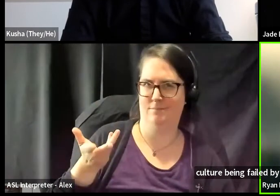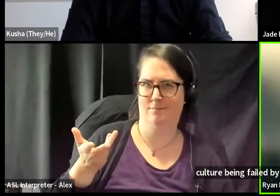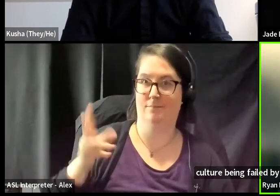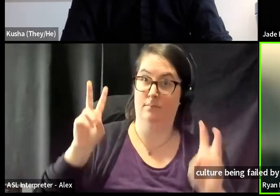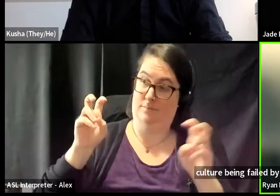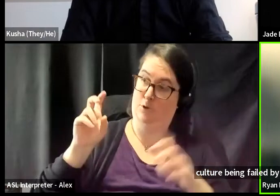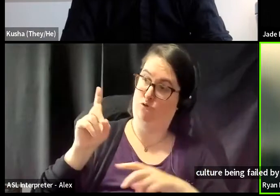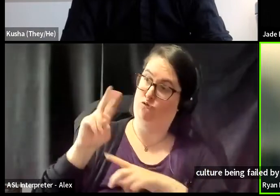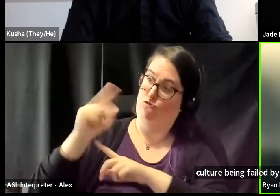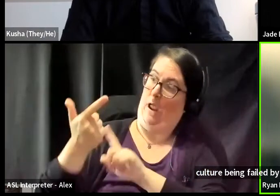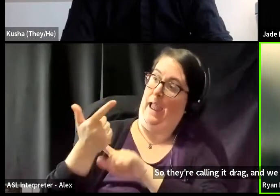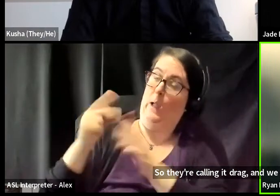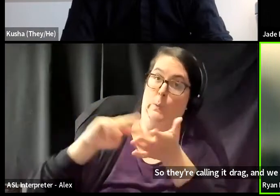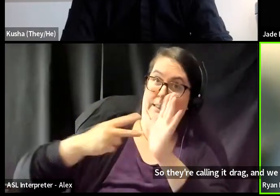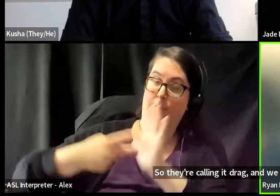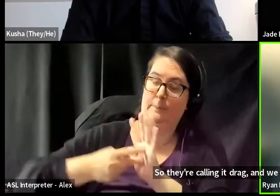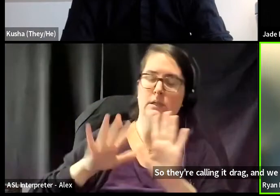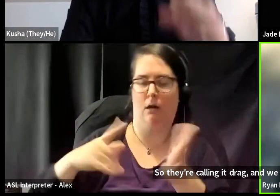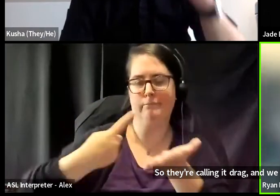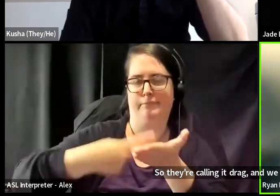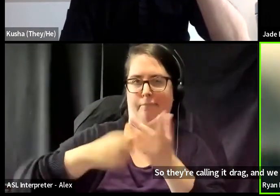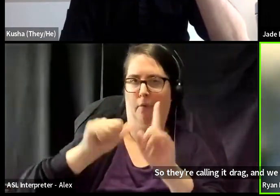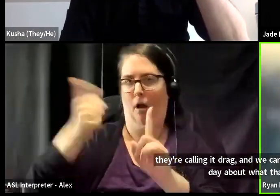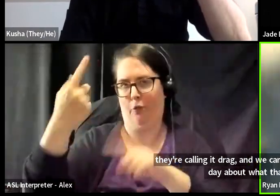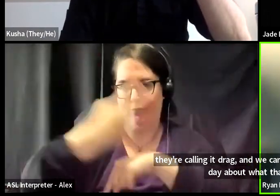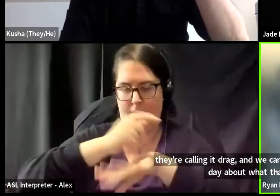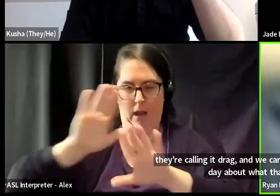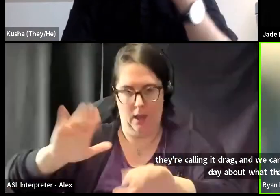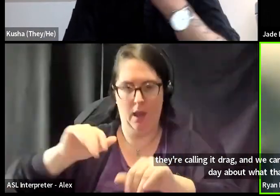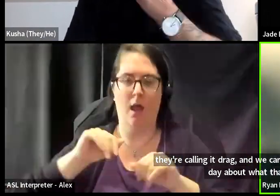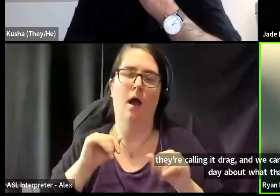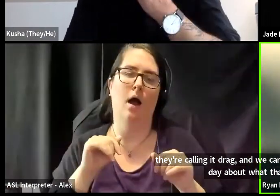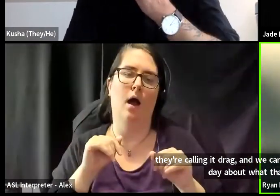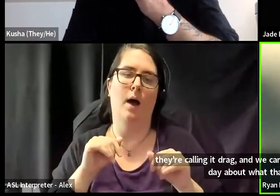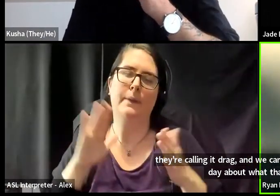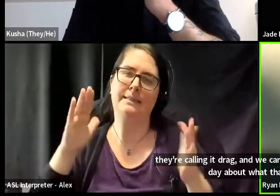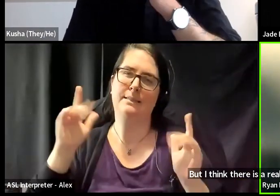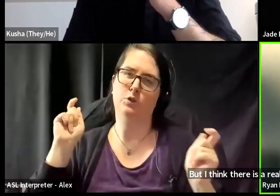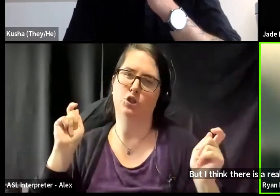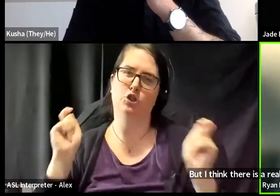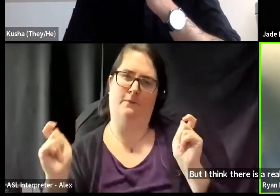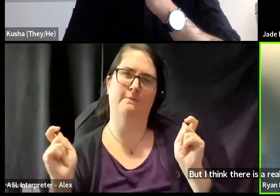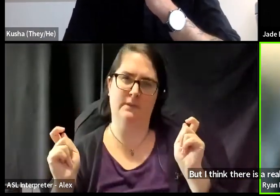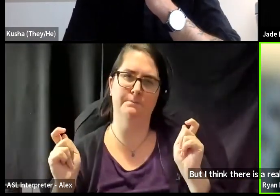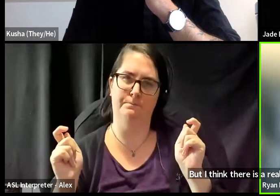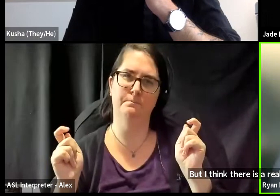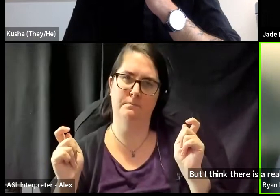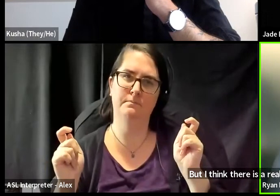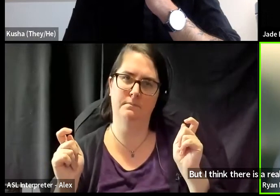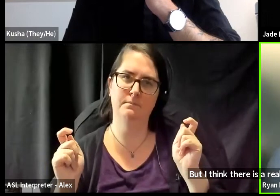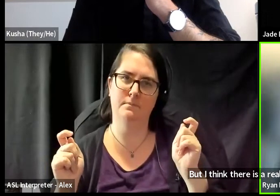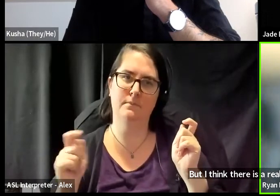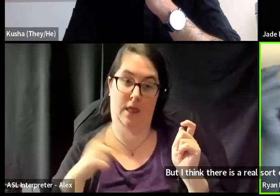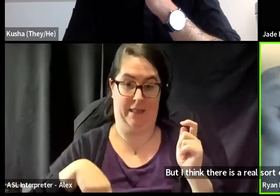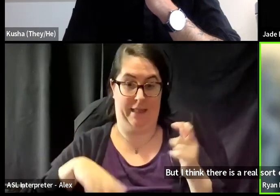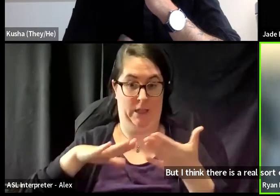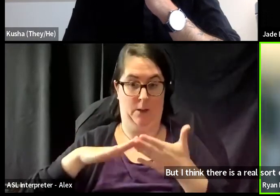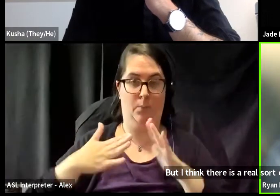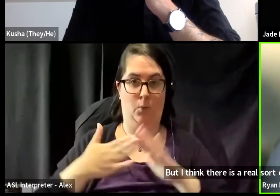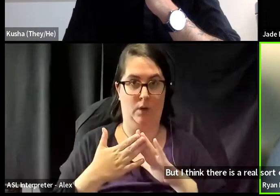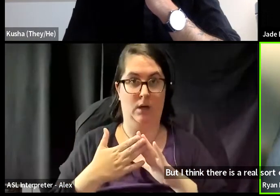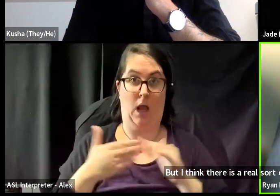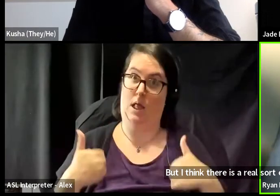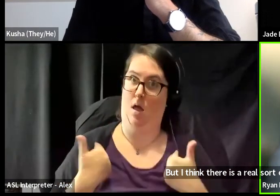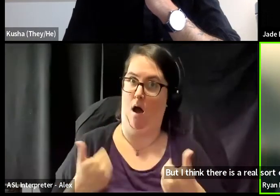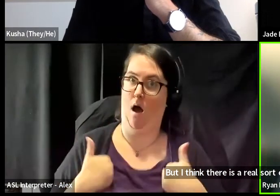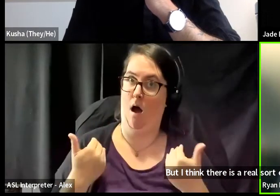that means. But I think there is a real sort of shift that's really making it hard for our communities, specifically the younger